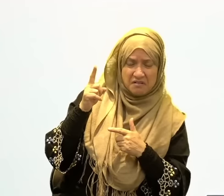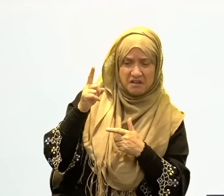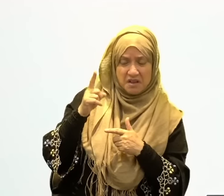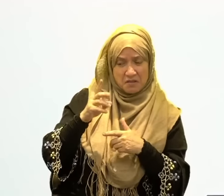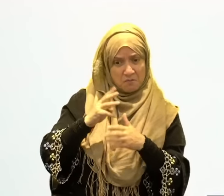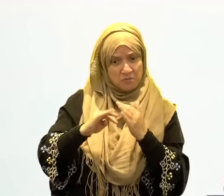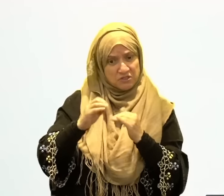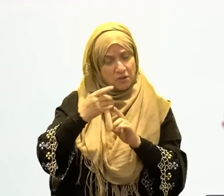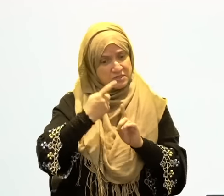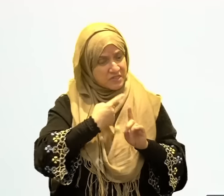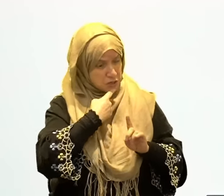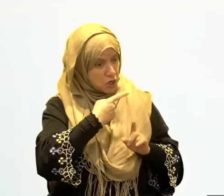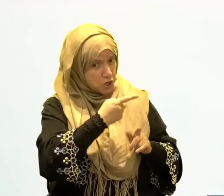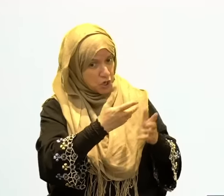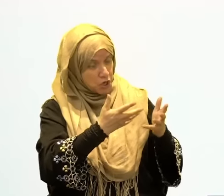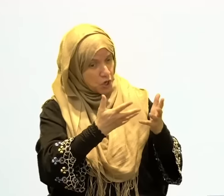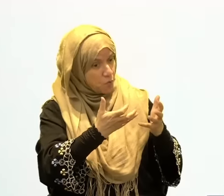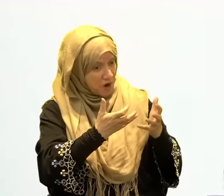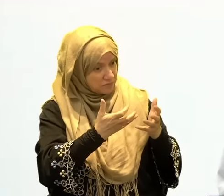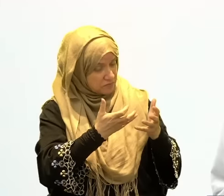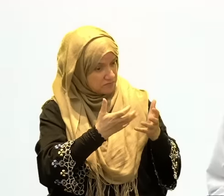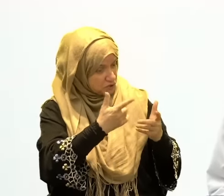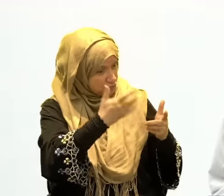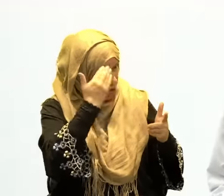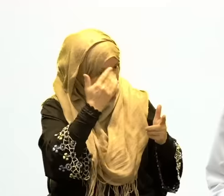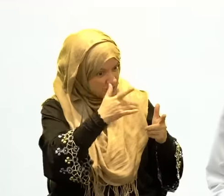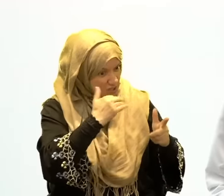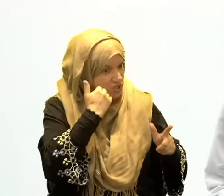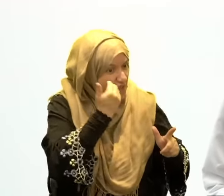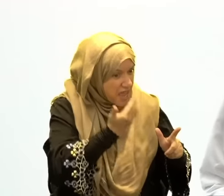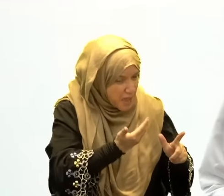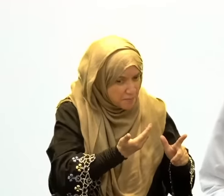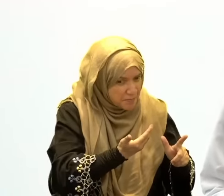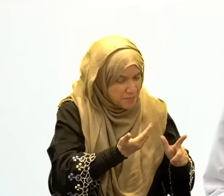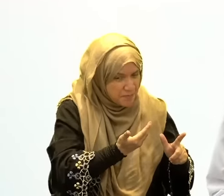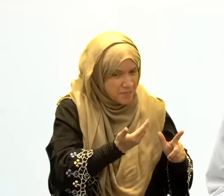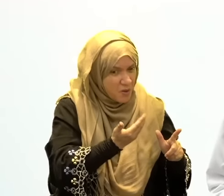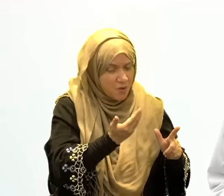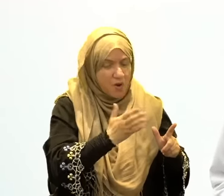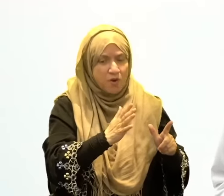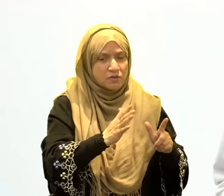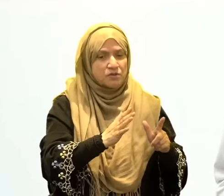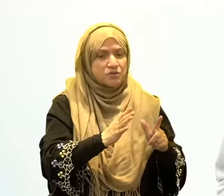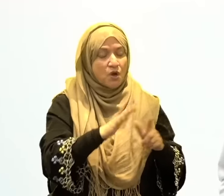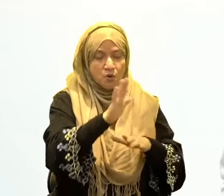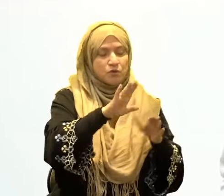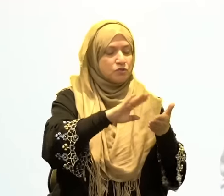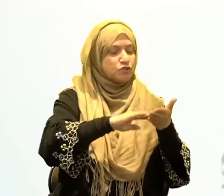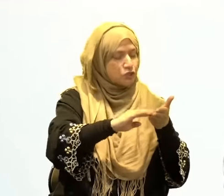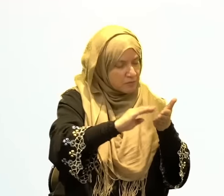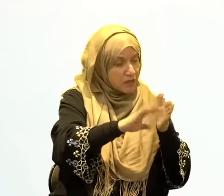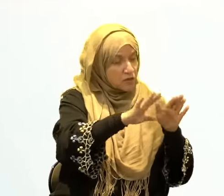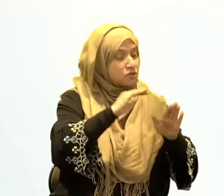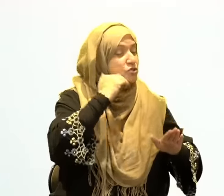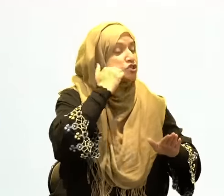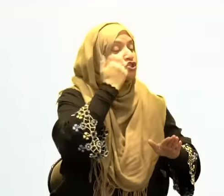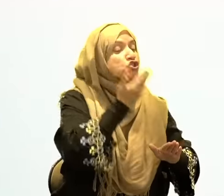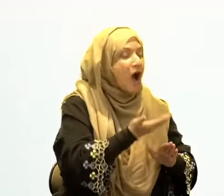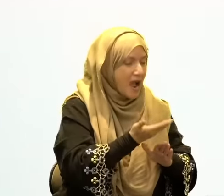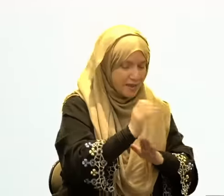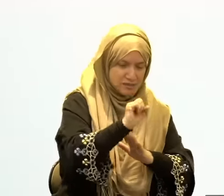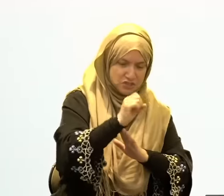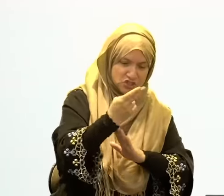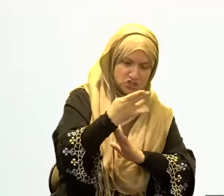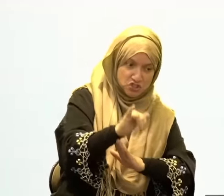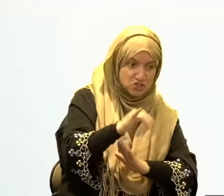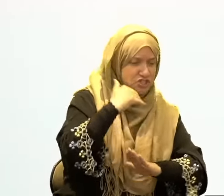righteous person. Now obviously, the idea of being watched in and of itself, if someone is looking at you, there are certain things that